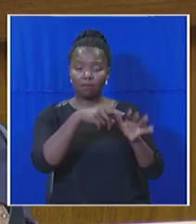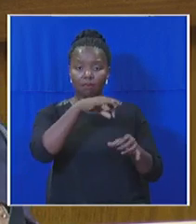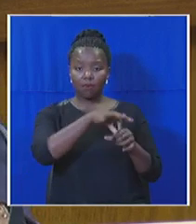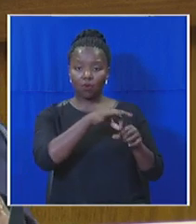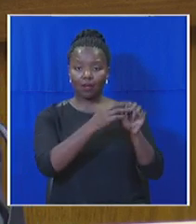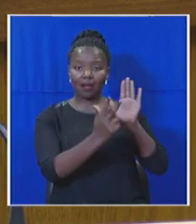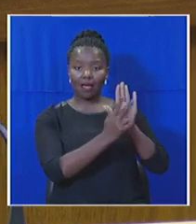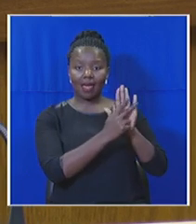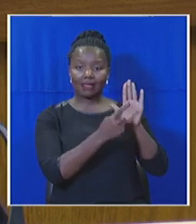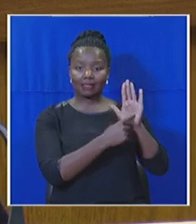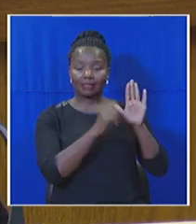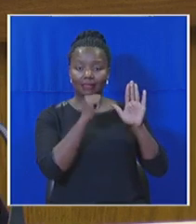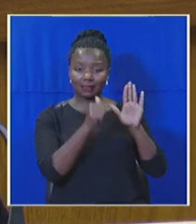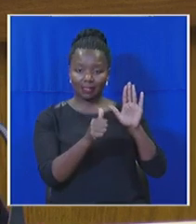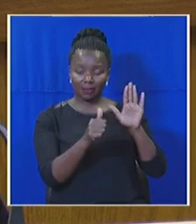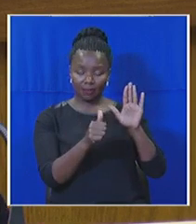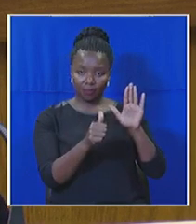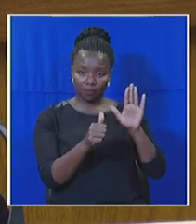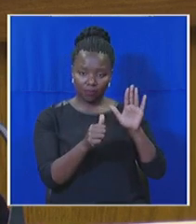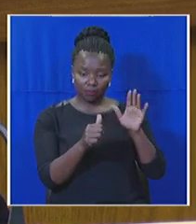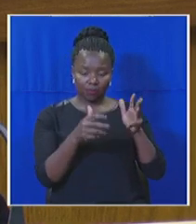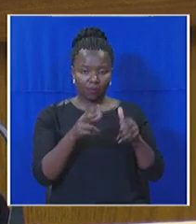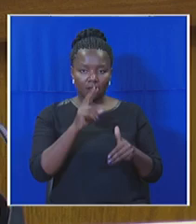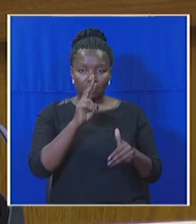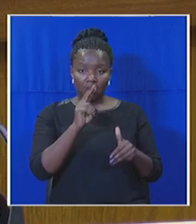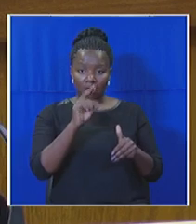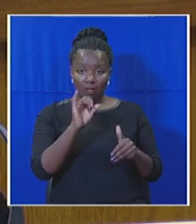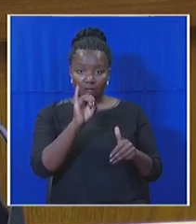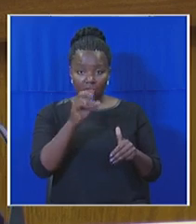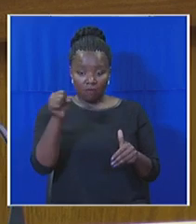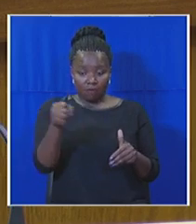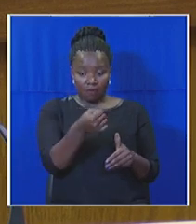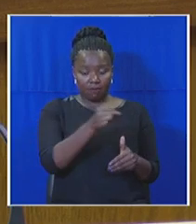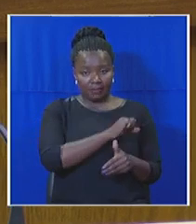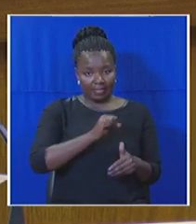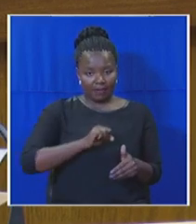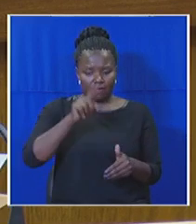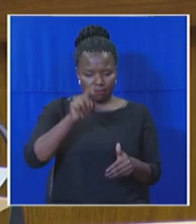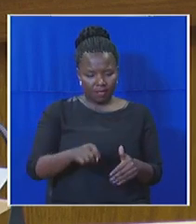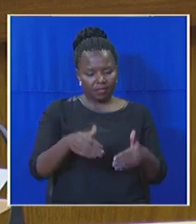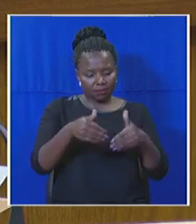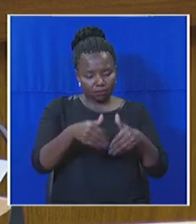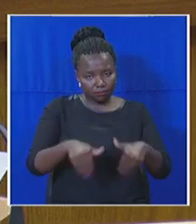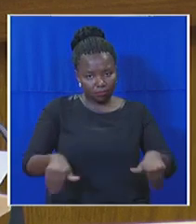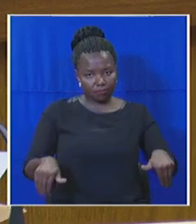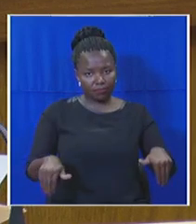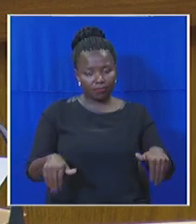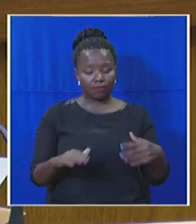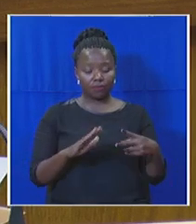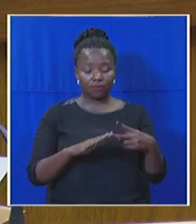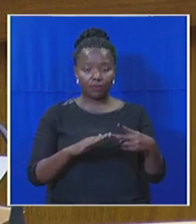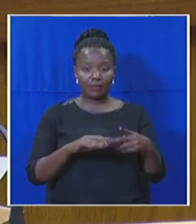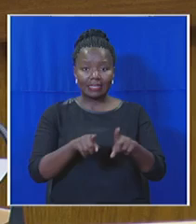is that they must be impartial and exercise their powers